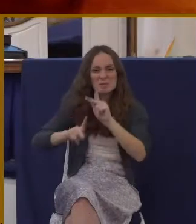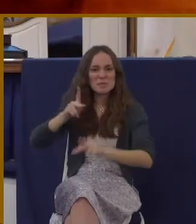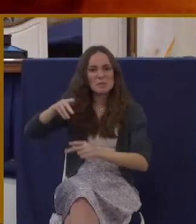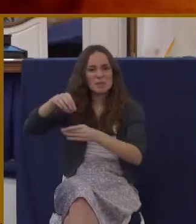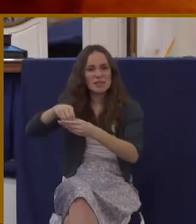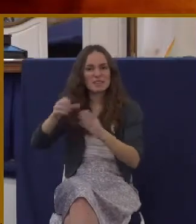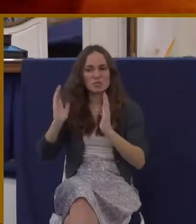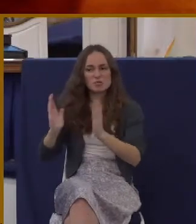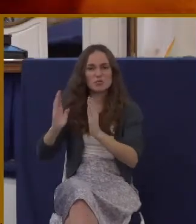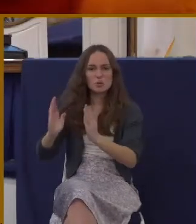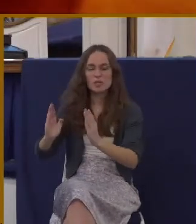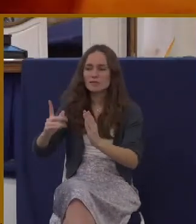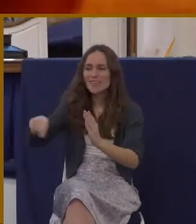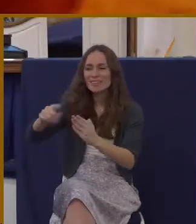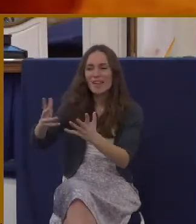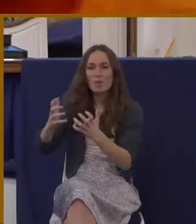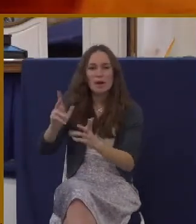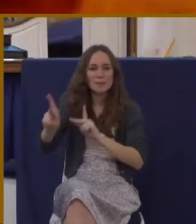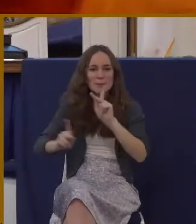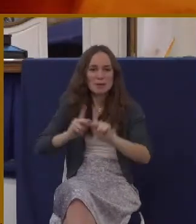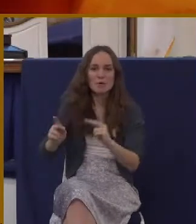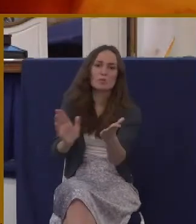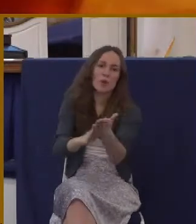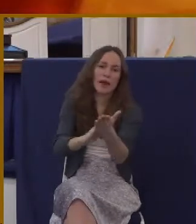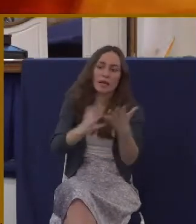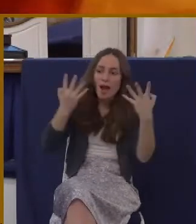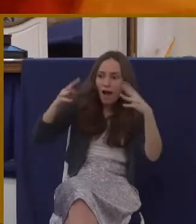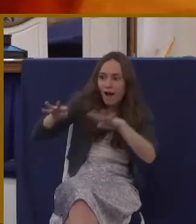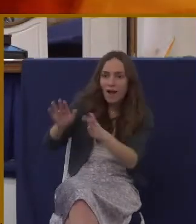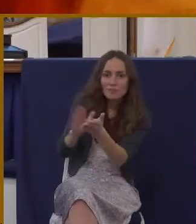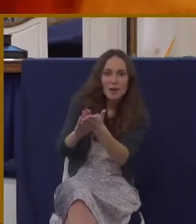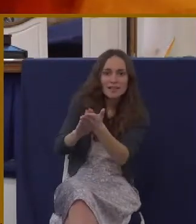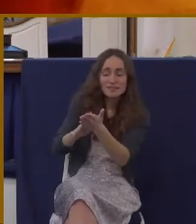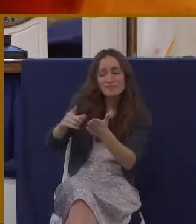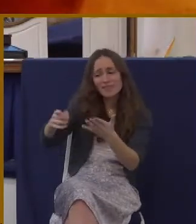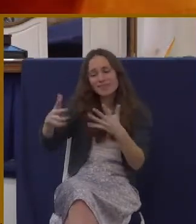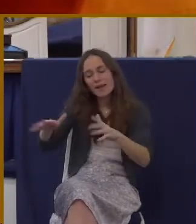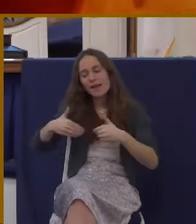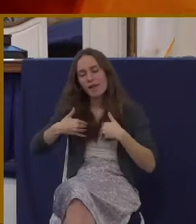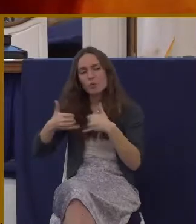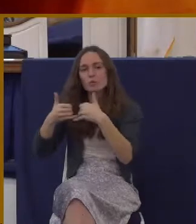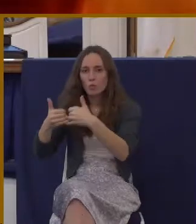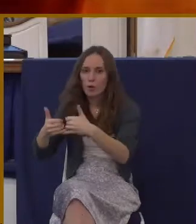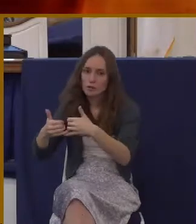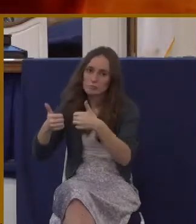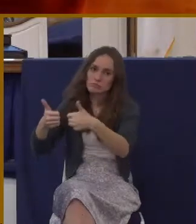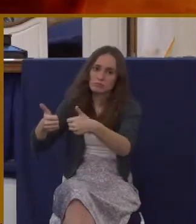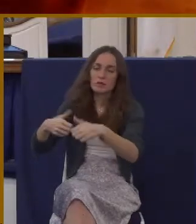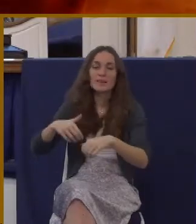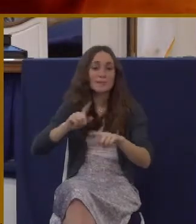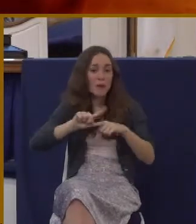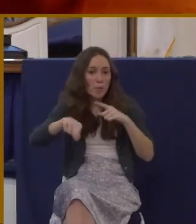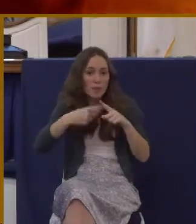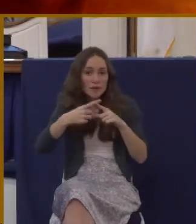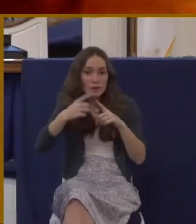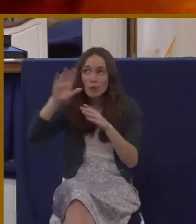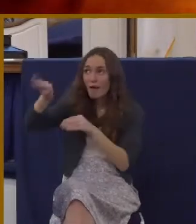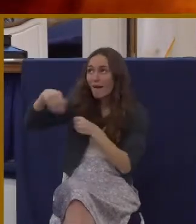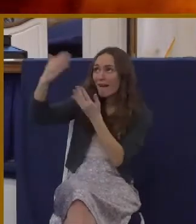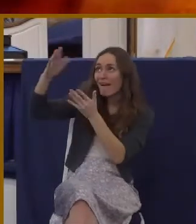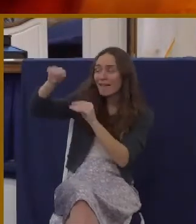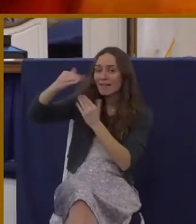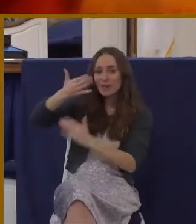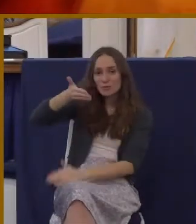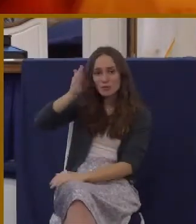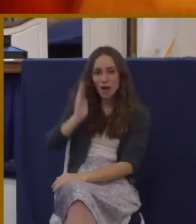men. Verily I say unto you, they have their reward. But when thou doest alms, let not thy left hand know what thy right hand doeth, that